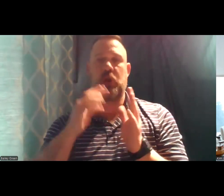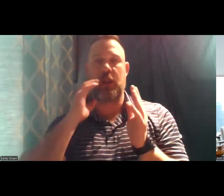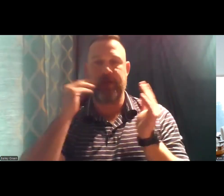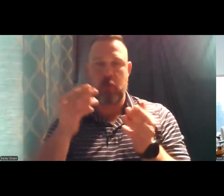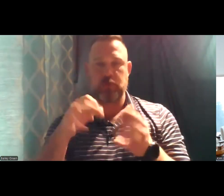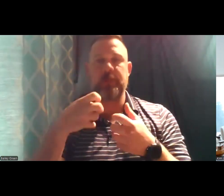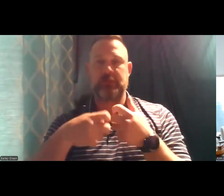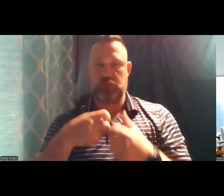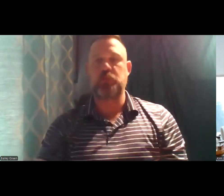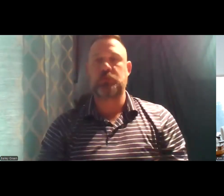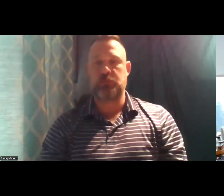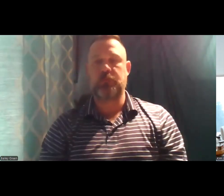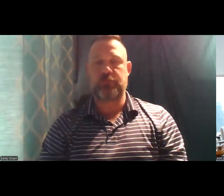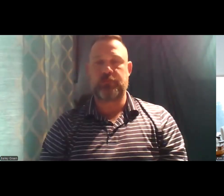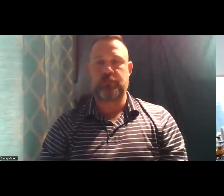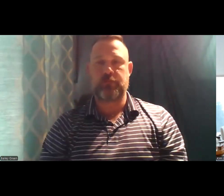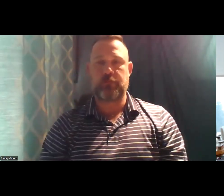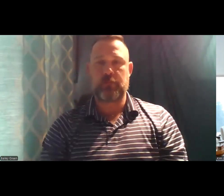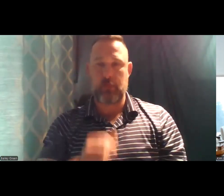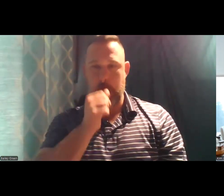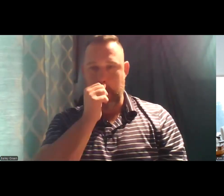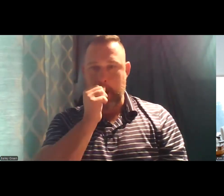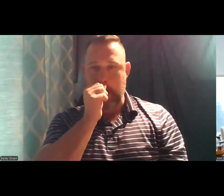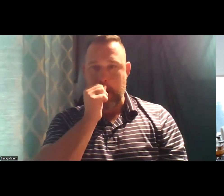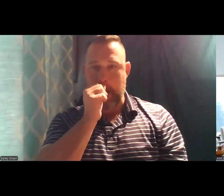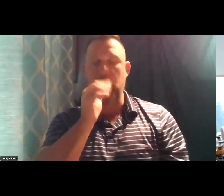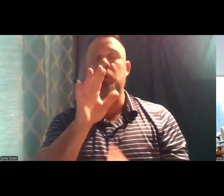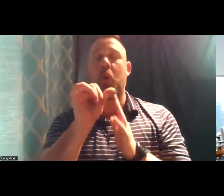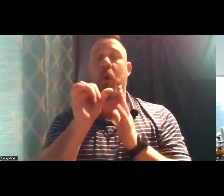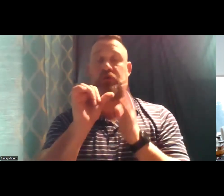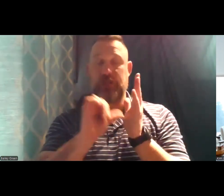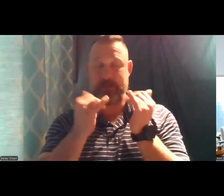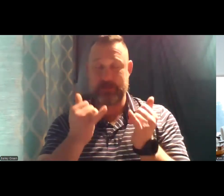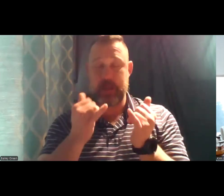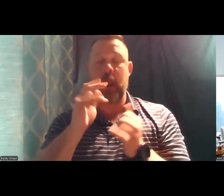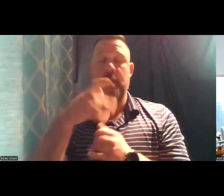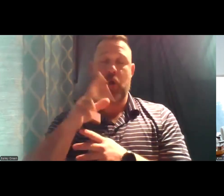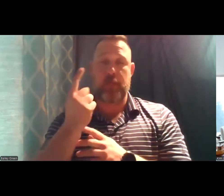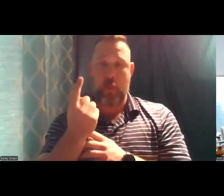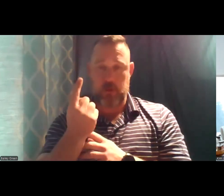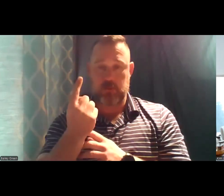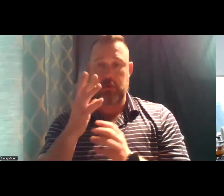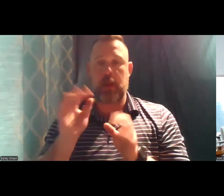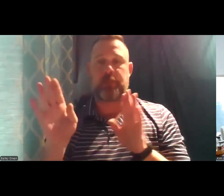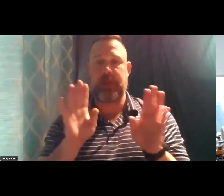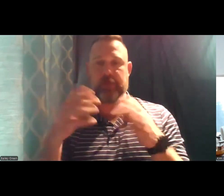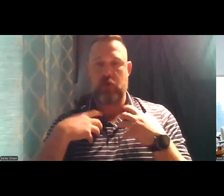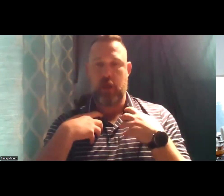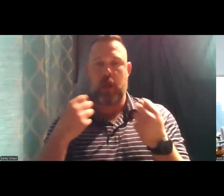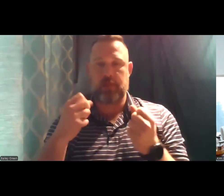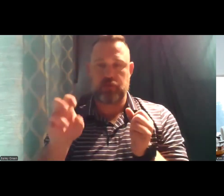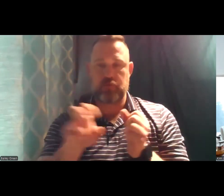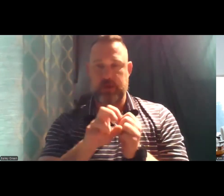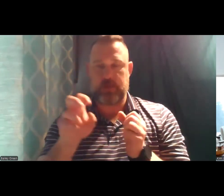these issues. I was pleased to see your agenda today focusing on Proposition 1 and behavioral health